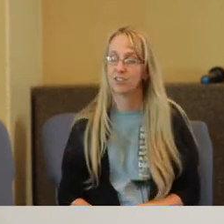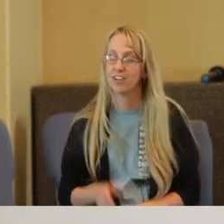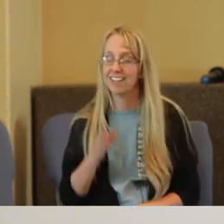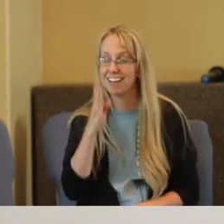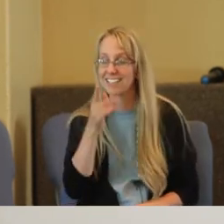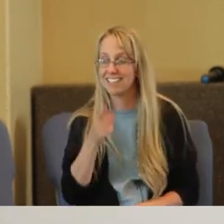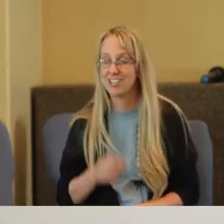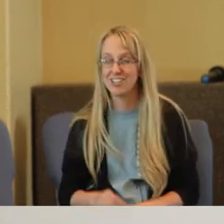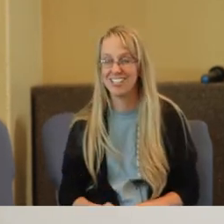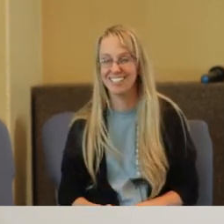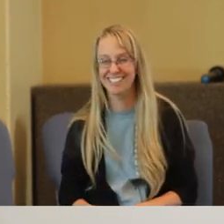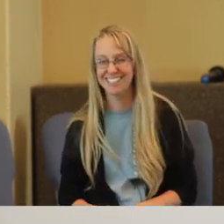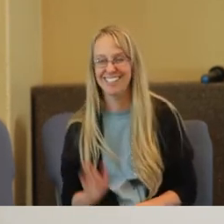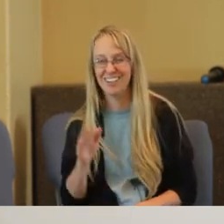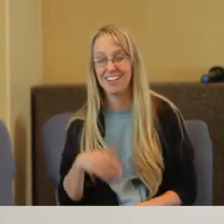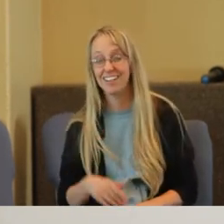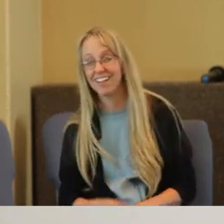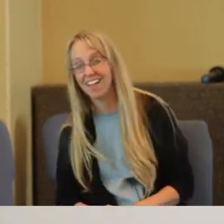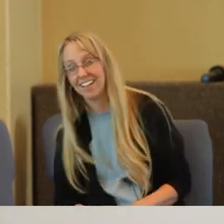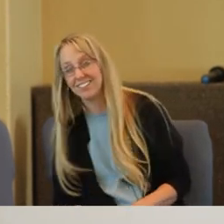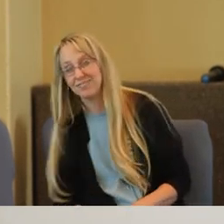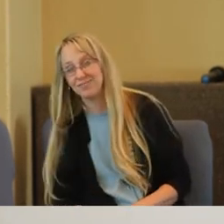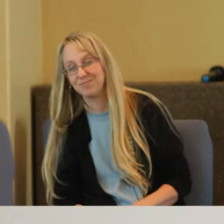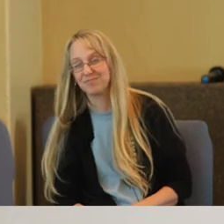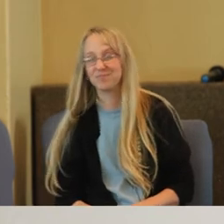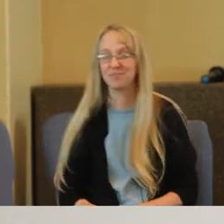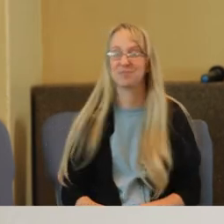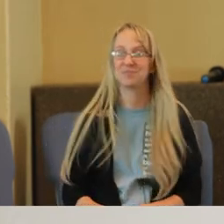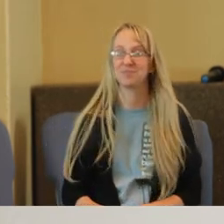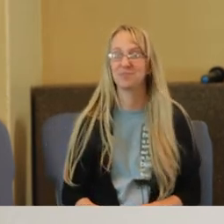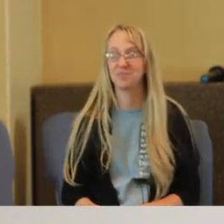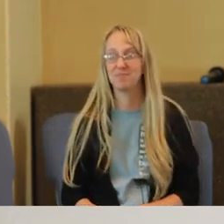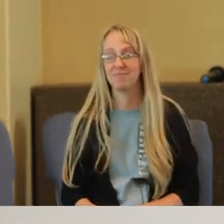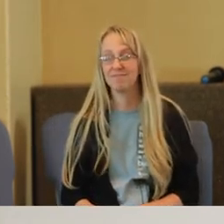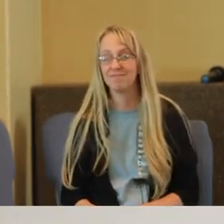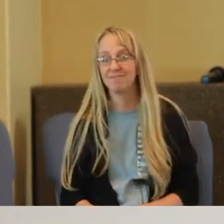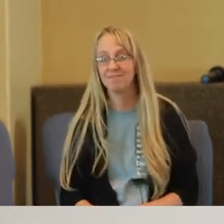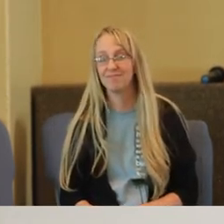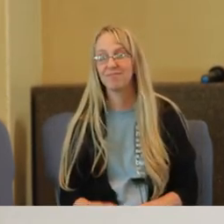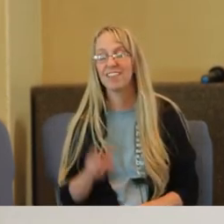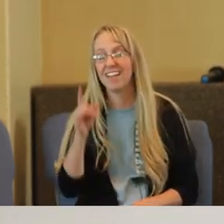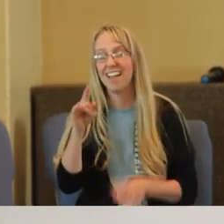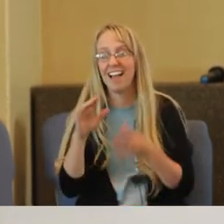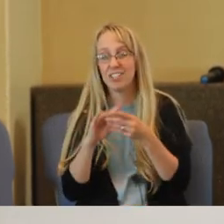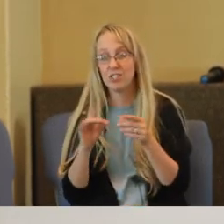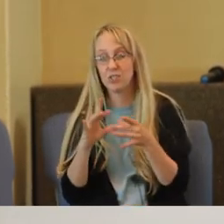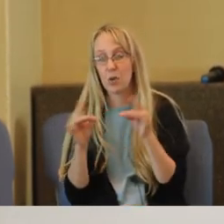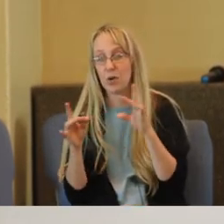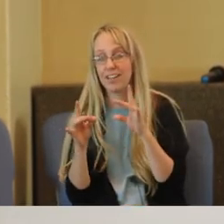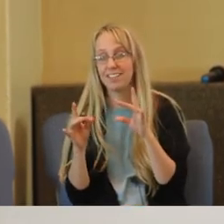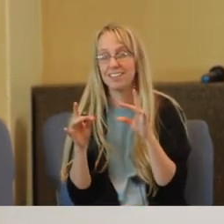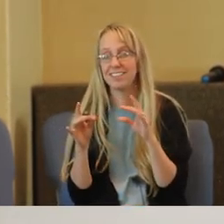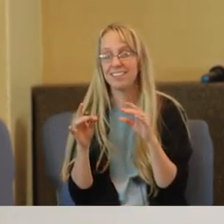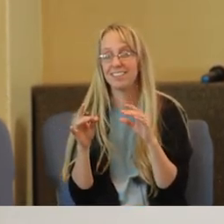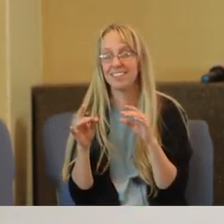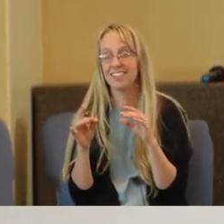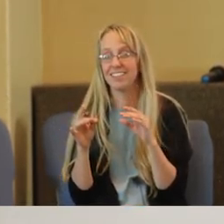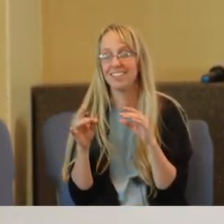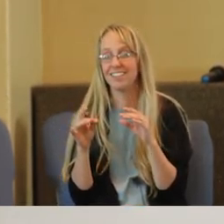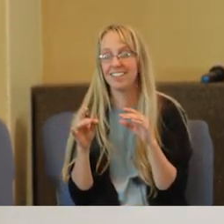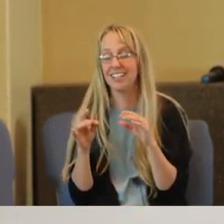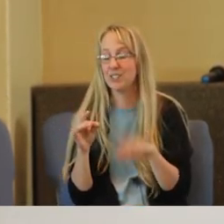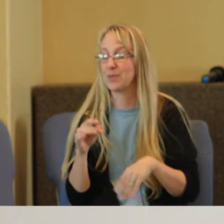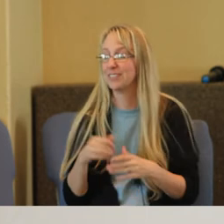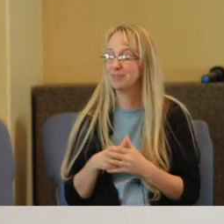Luke 24, and I will give you a picture here. You'll remember the story. There's a couple of his disciples. We're not given their names.